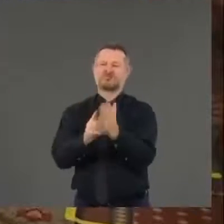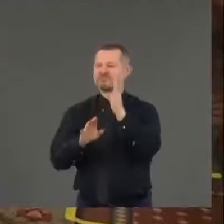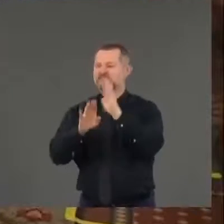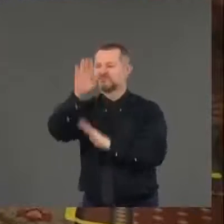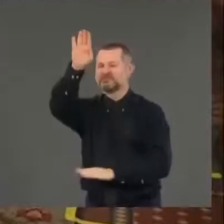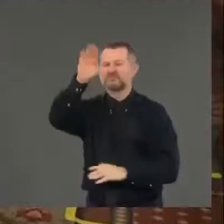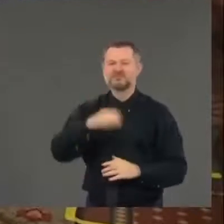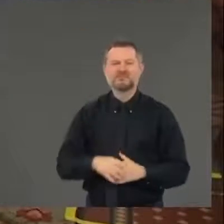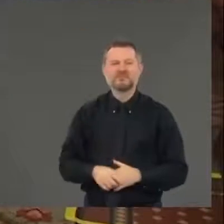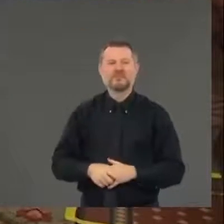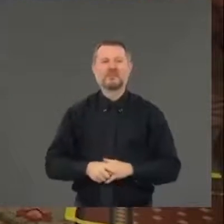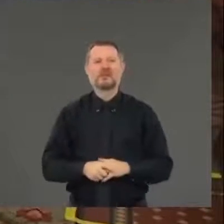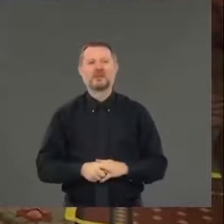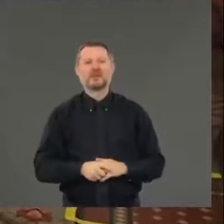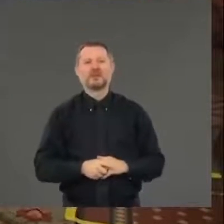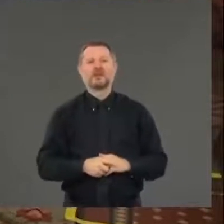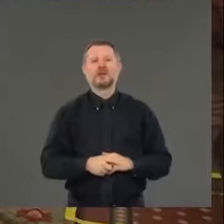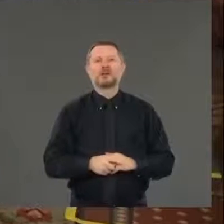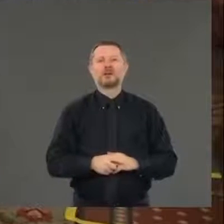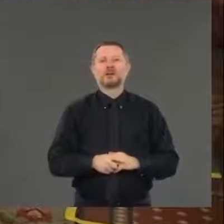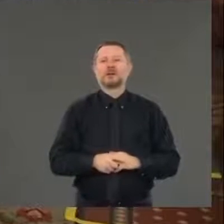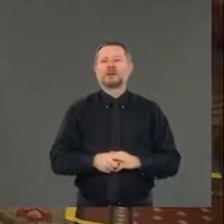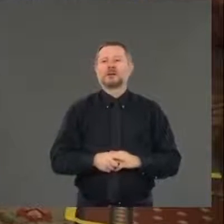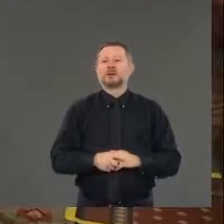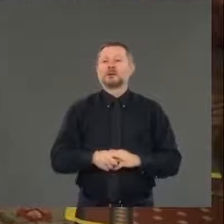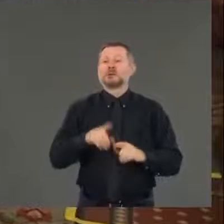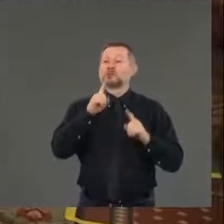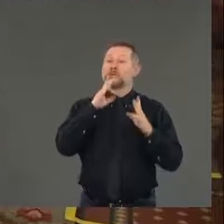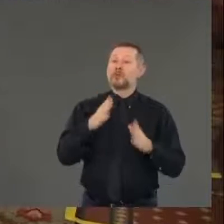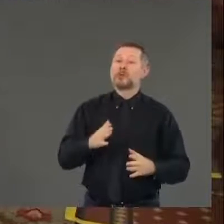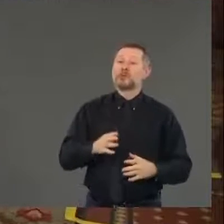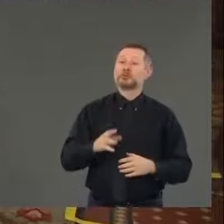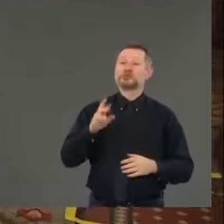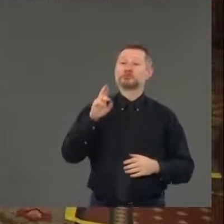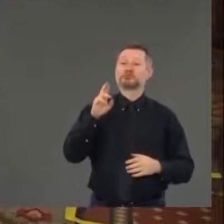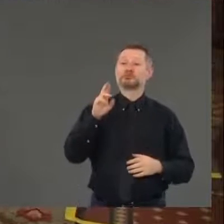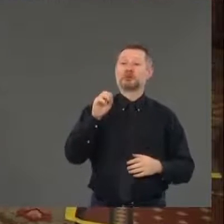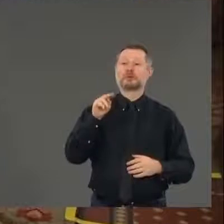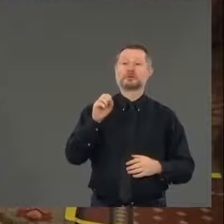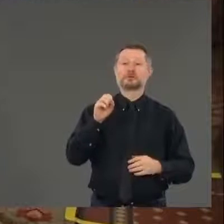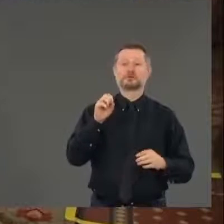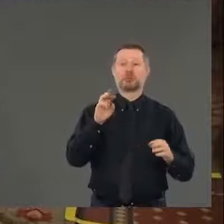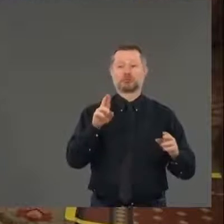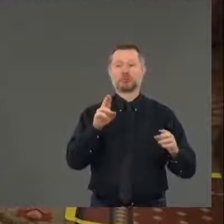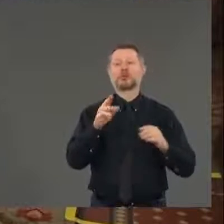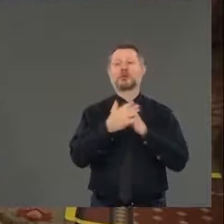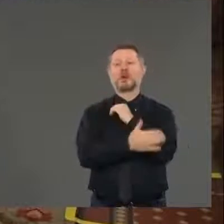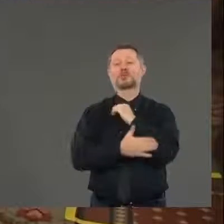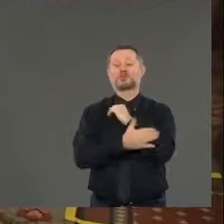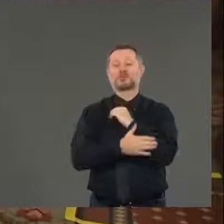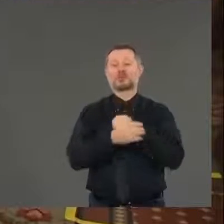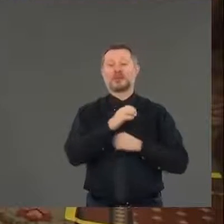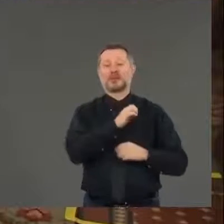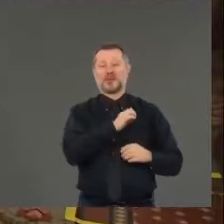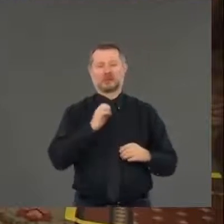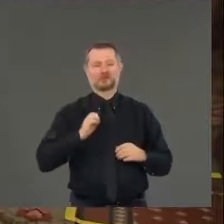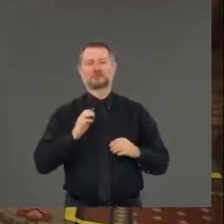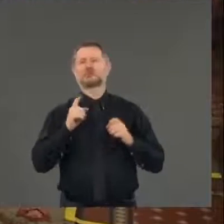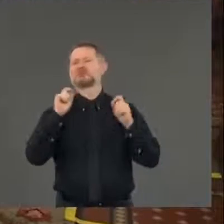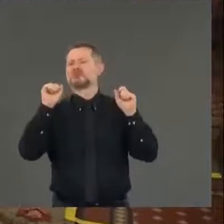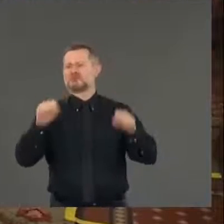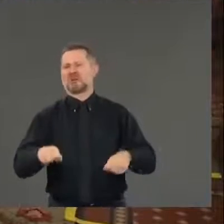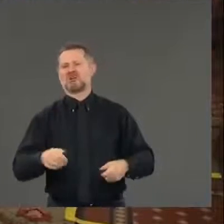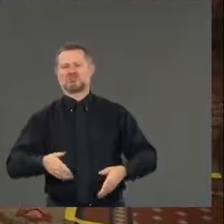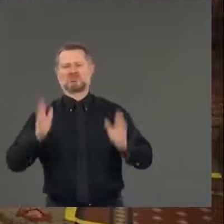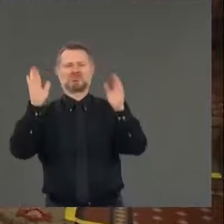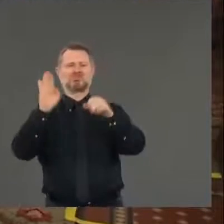22 states. Already went on the record stating that people can open as they please, and he obviously gave a little hesitation to those with